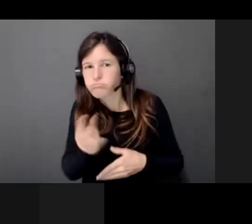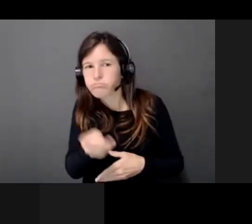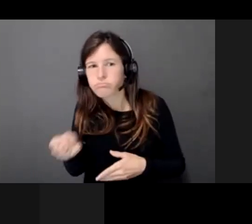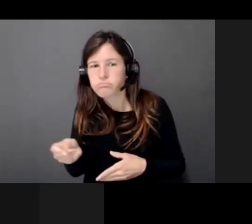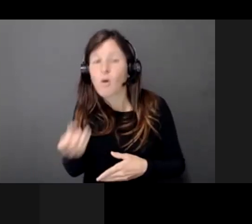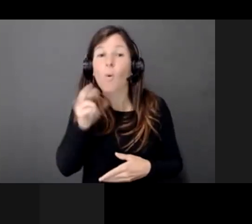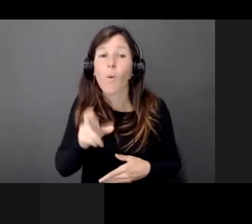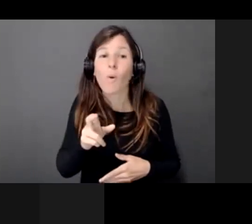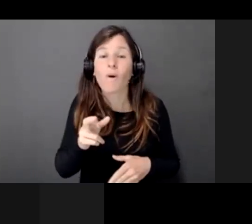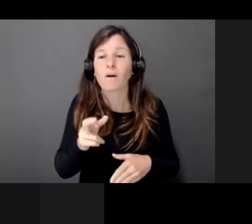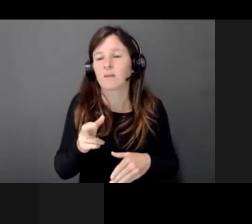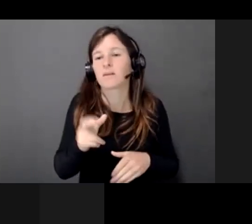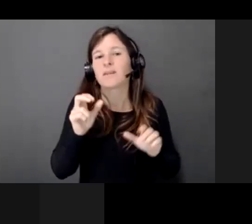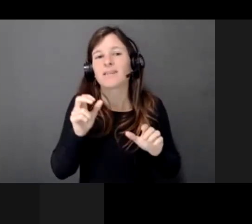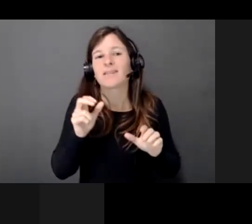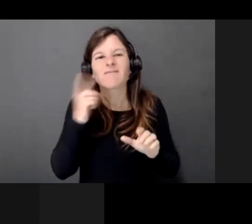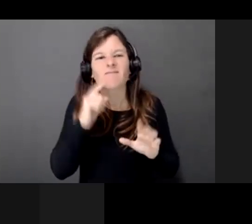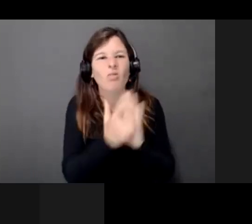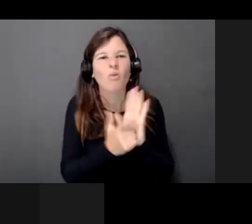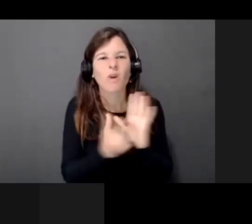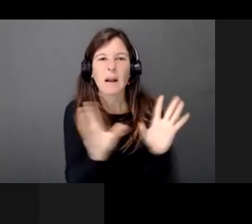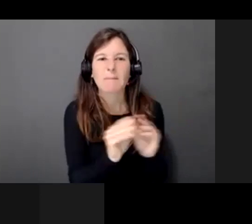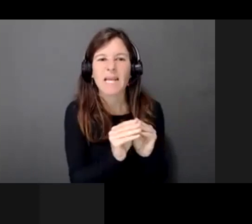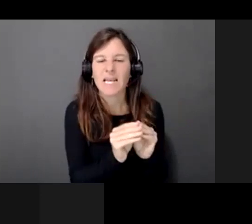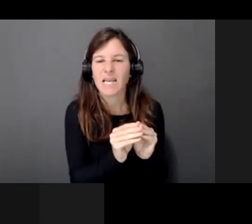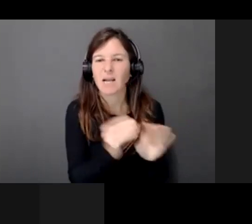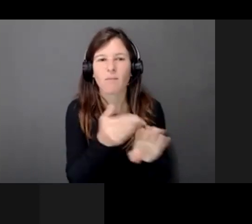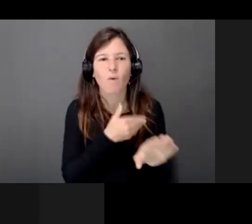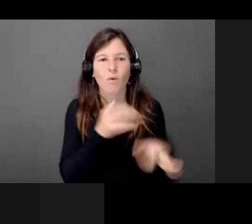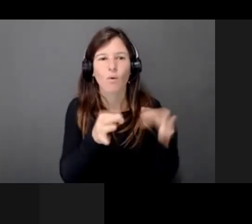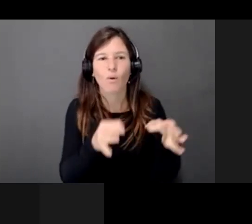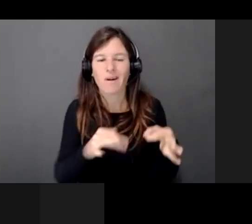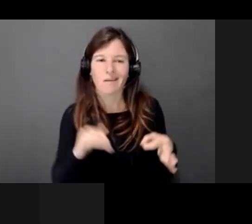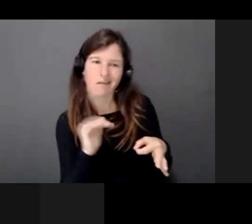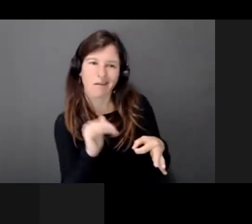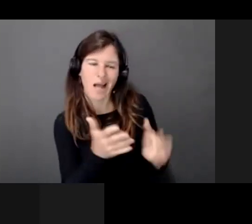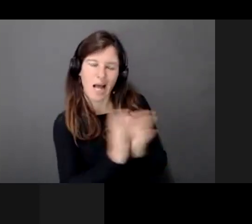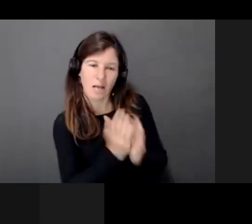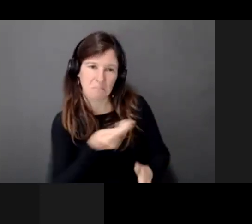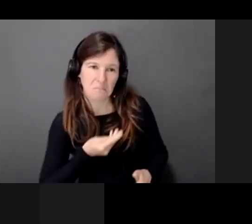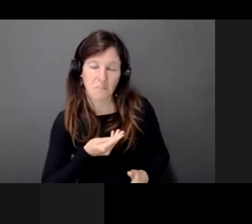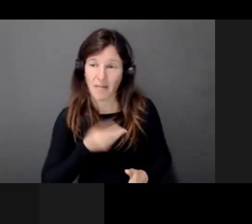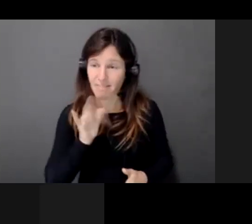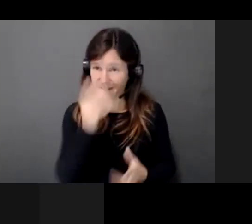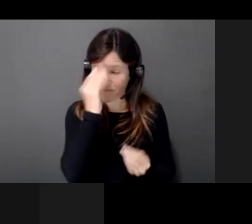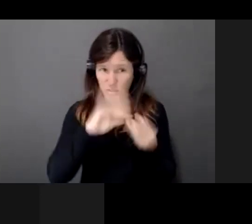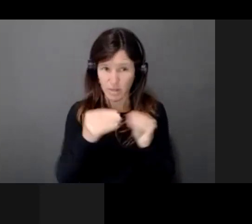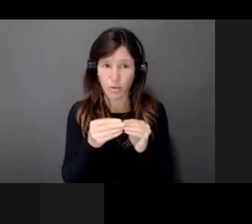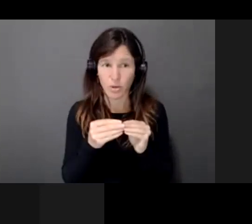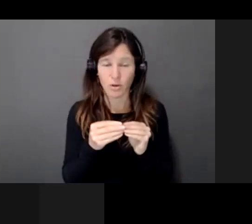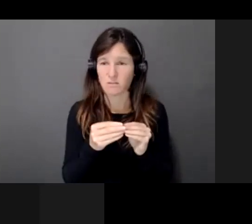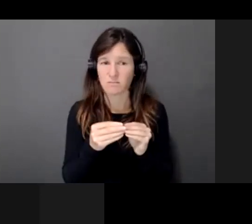can also ask them and they can give you that. There's nothing private at all about that information number. The last thing you can do,